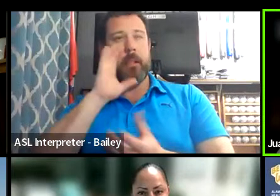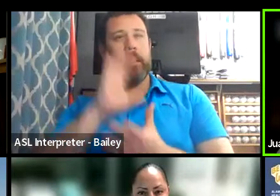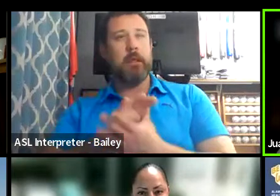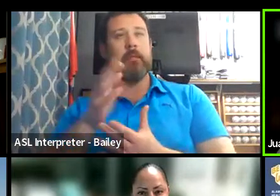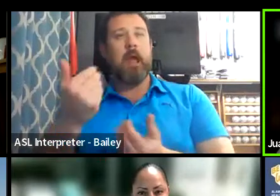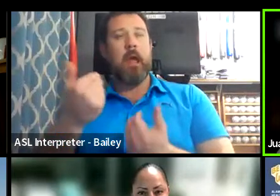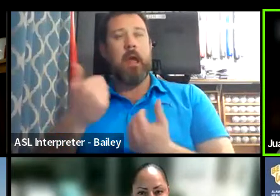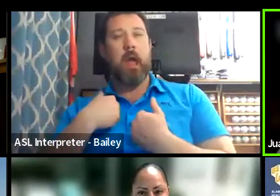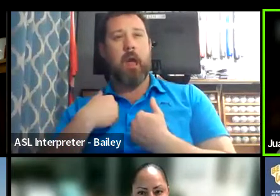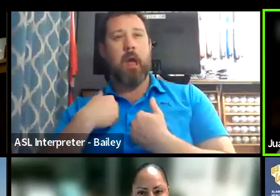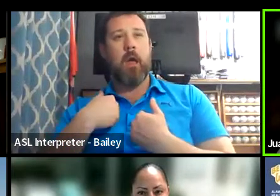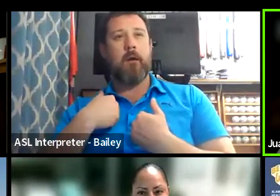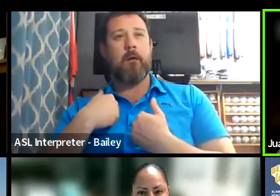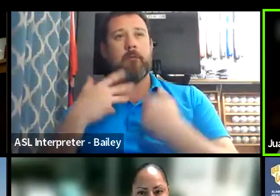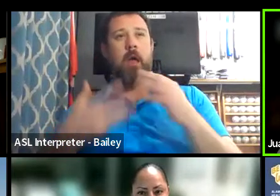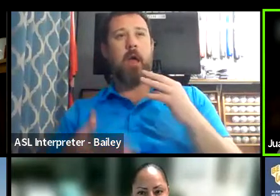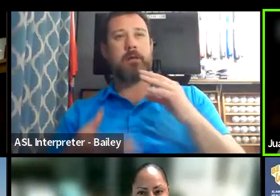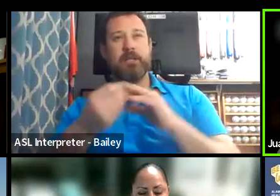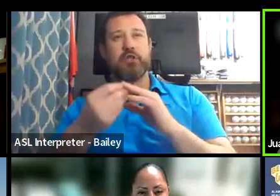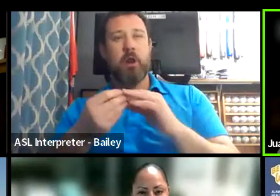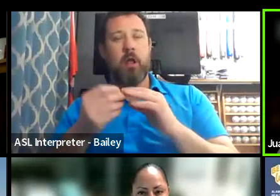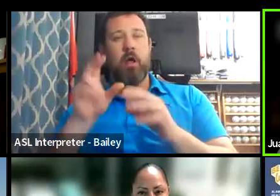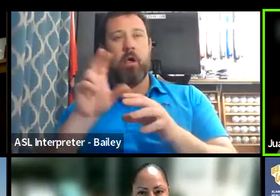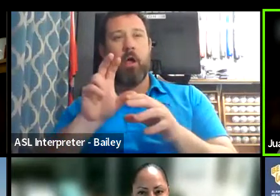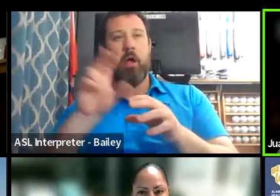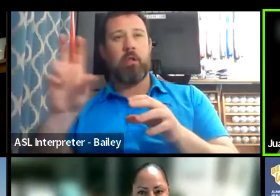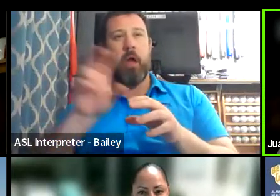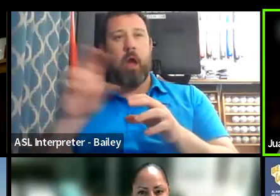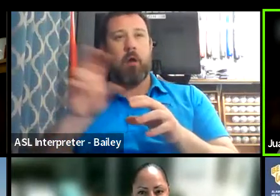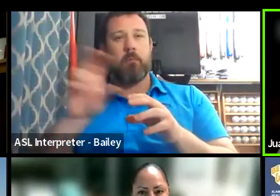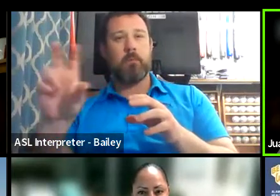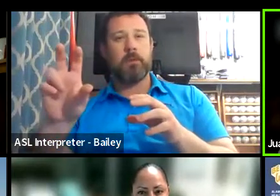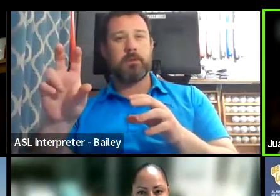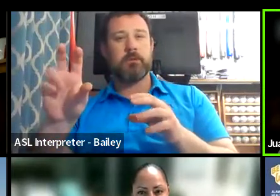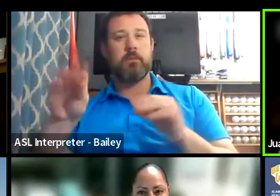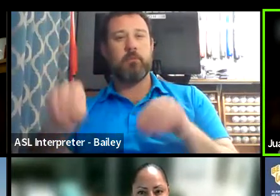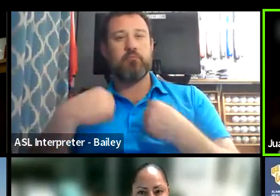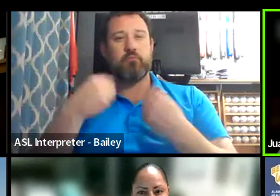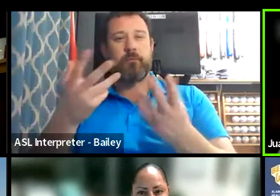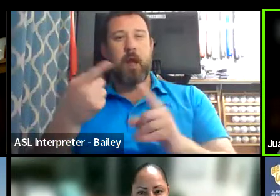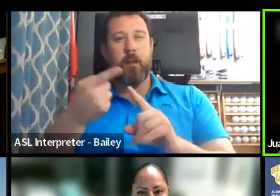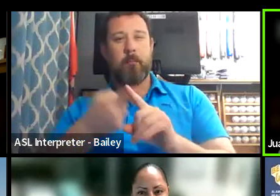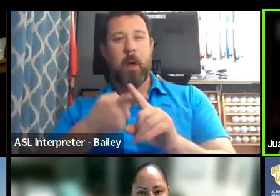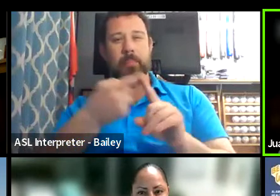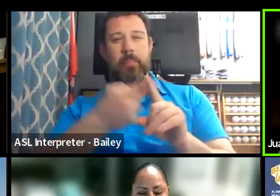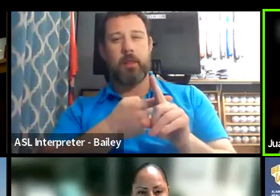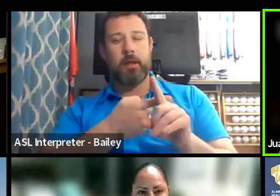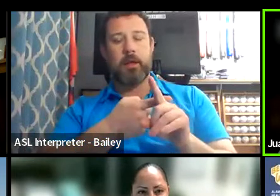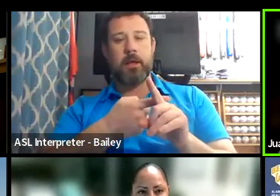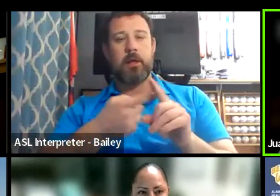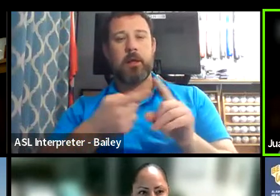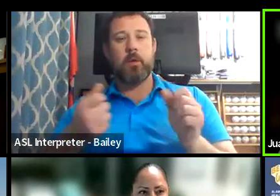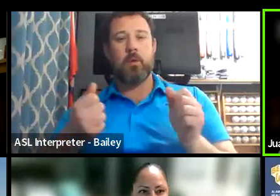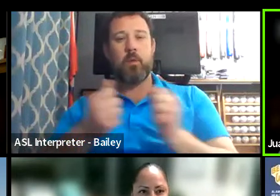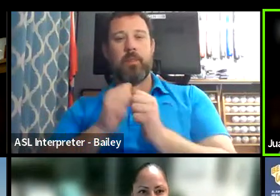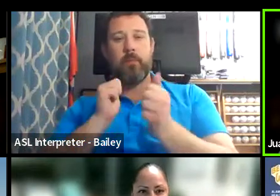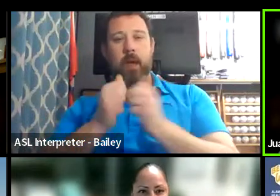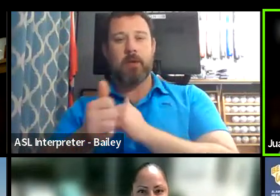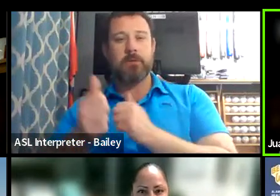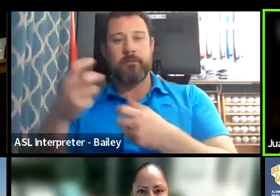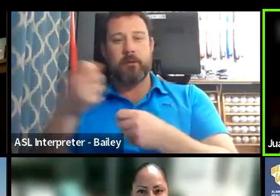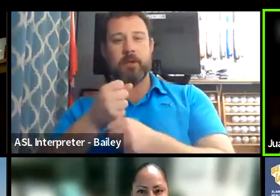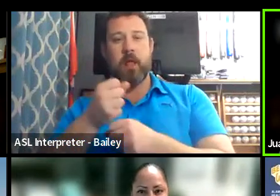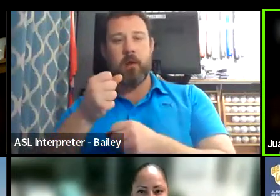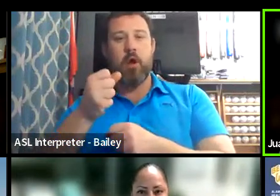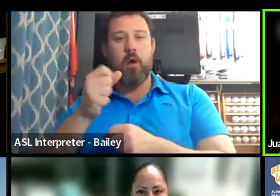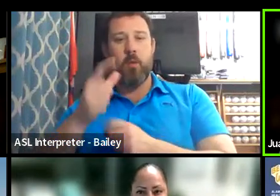those additional allotments that have been provided on a monthly basis with the passing of the Consolidated Appropriations